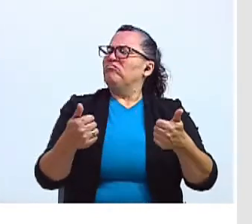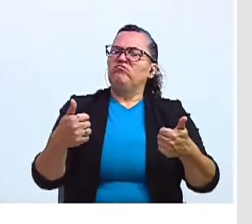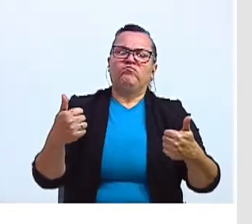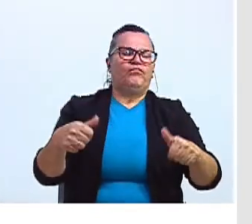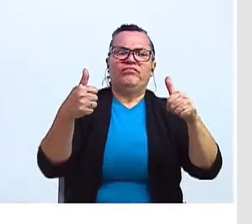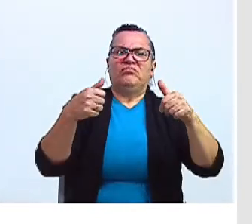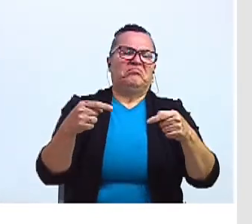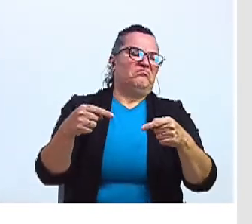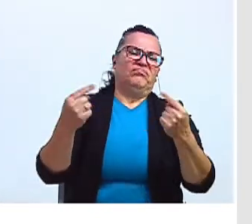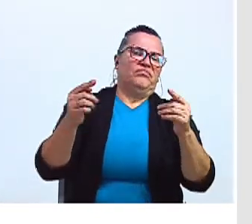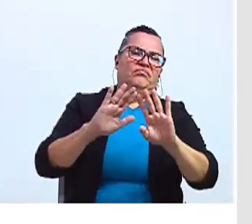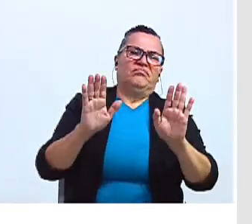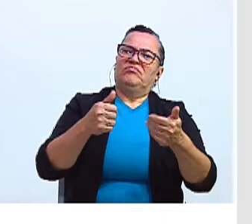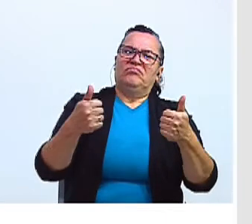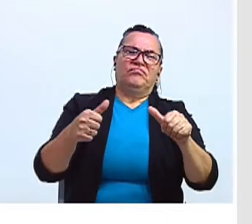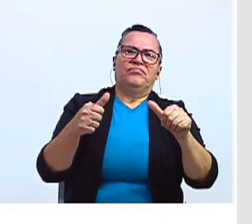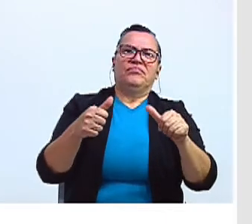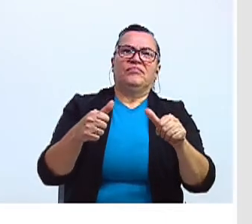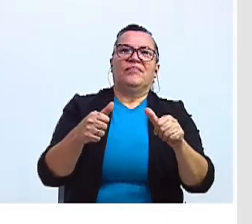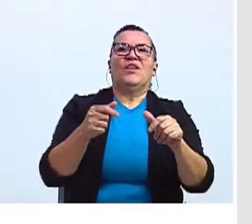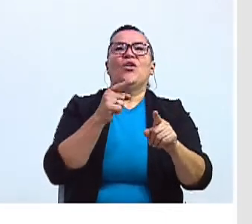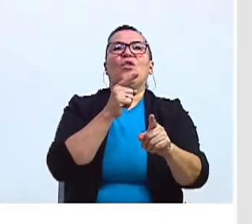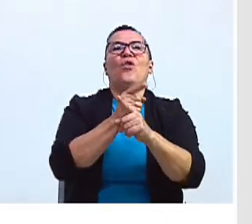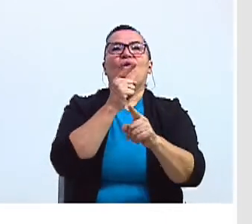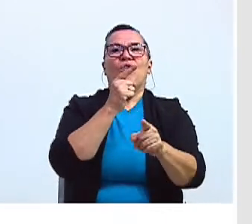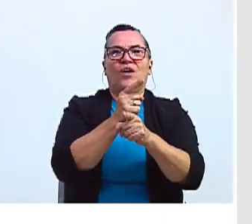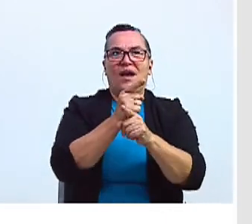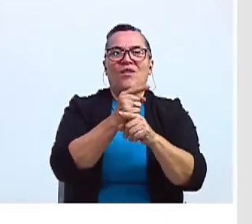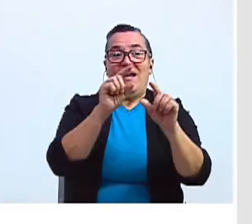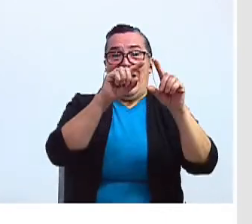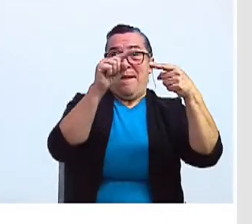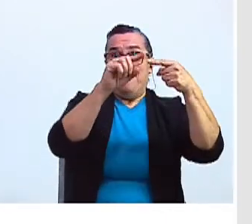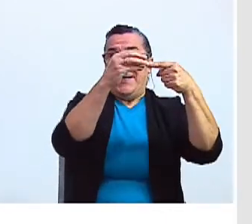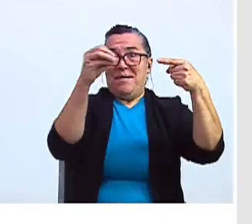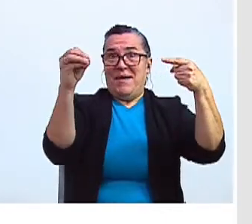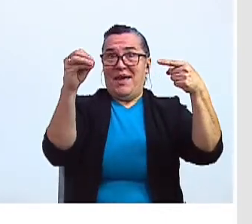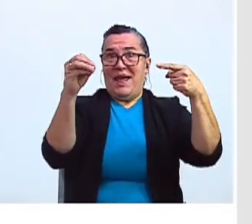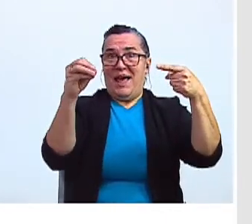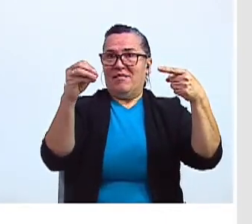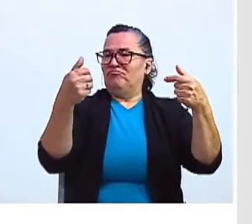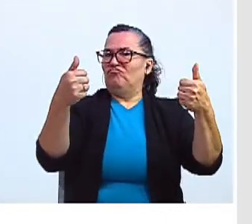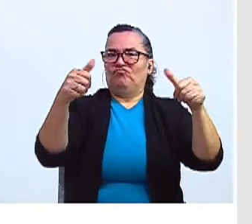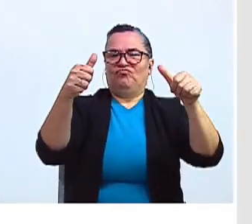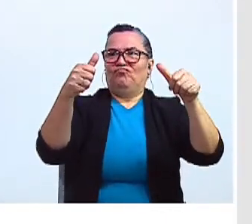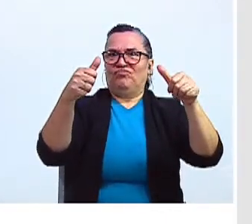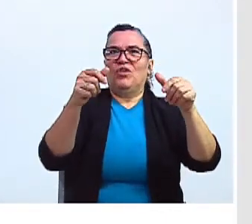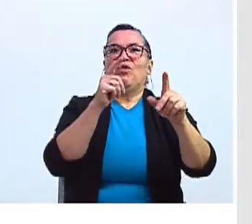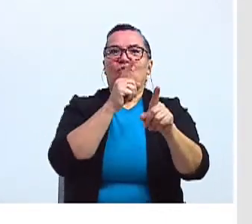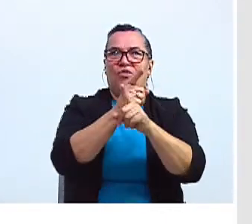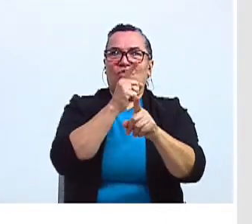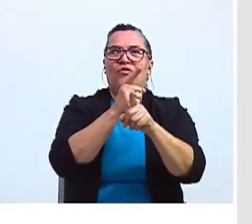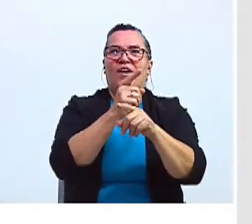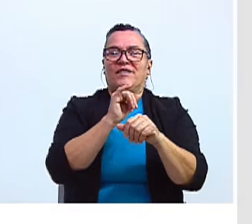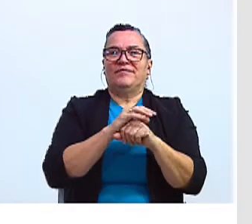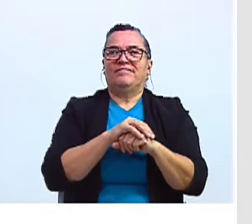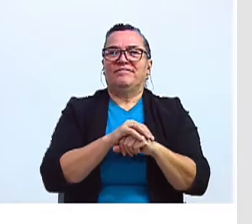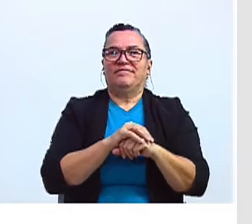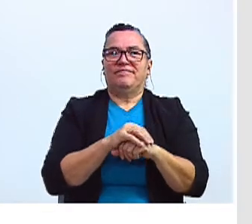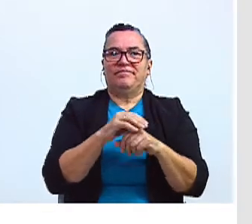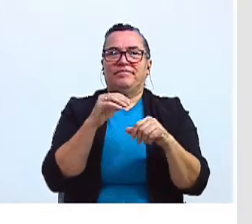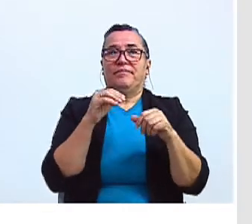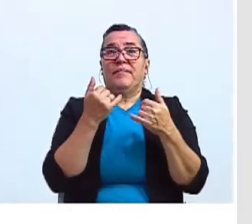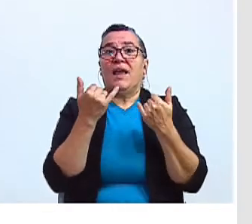show disagreement. Exactly, very good. That is the correct answer. Okay, now